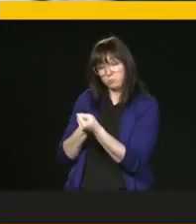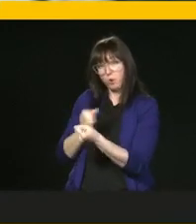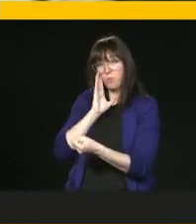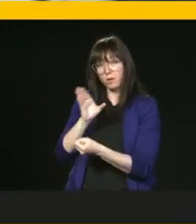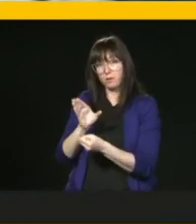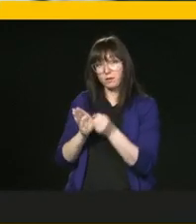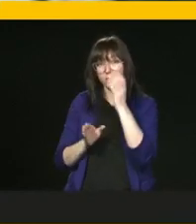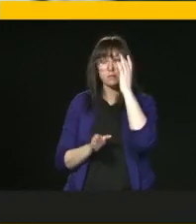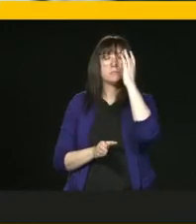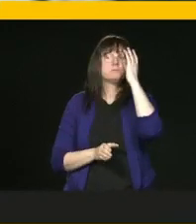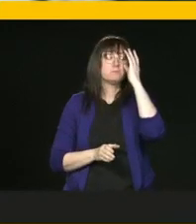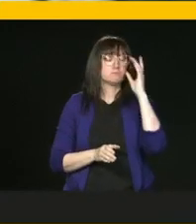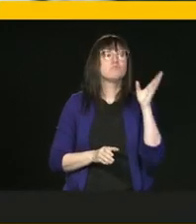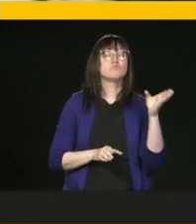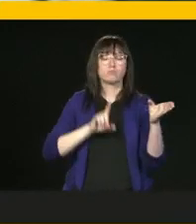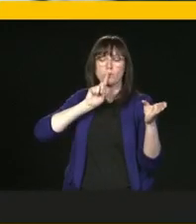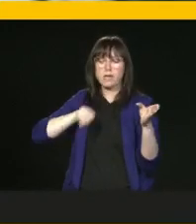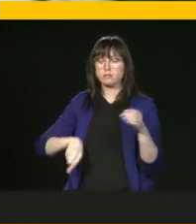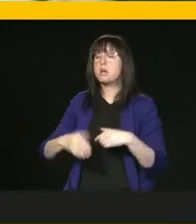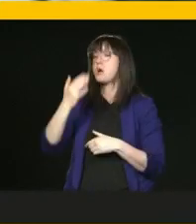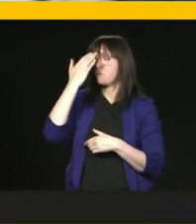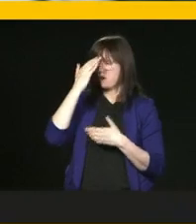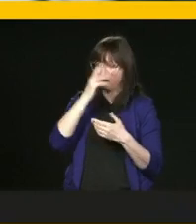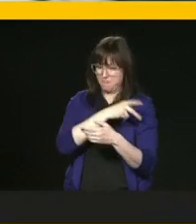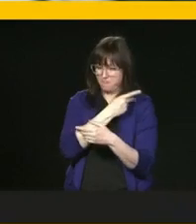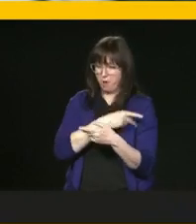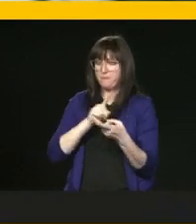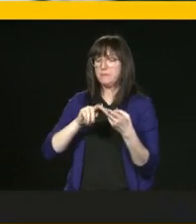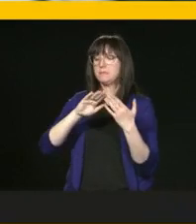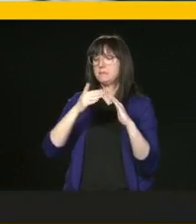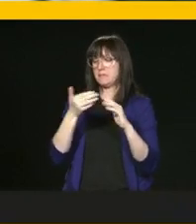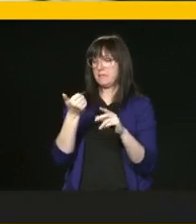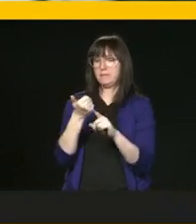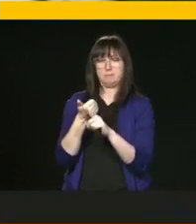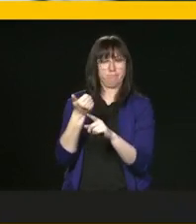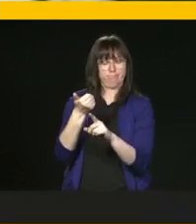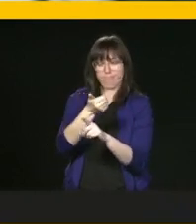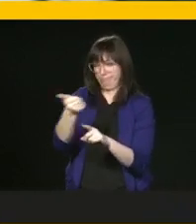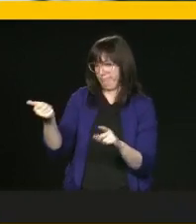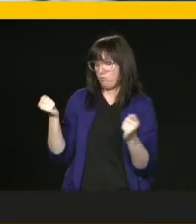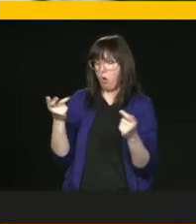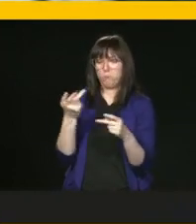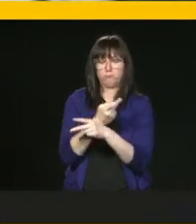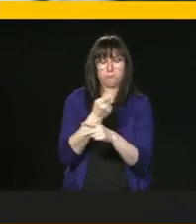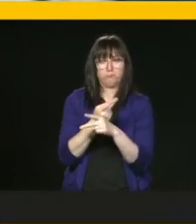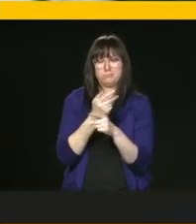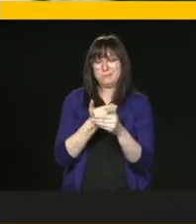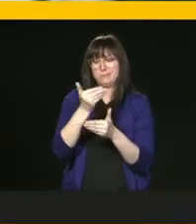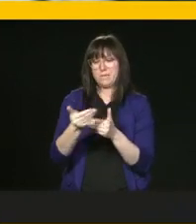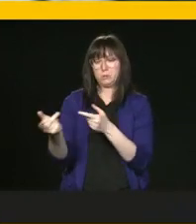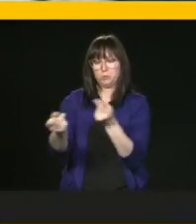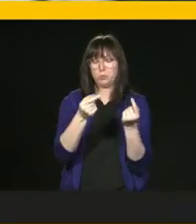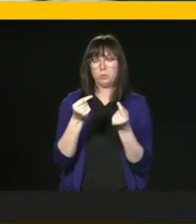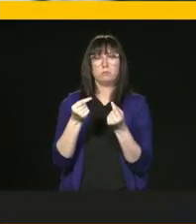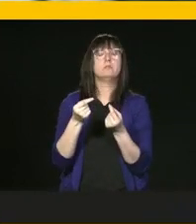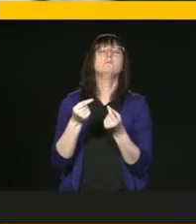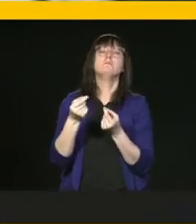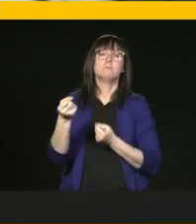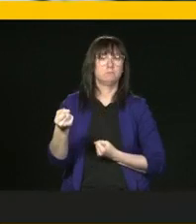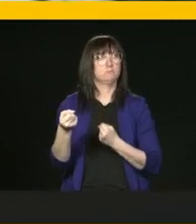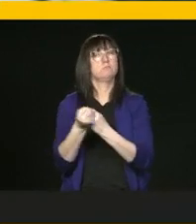We know that provinces and cities are looking at what next steps they can take. We, of course, will support them in